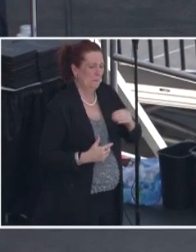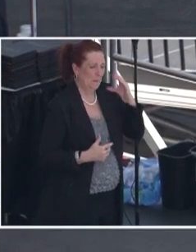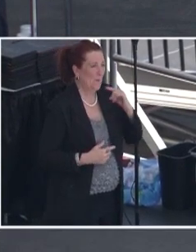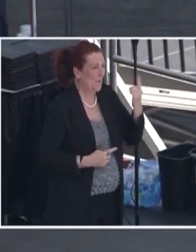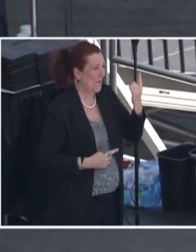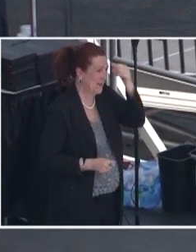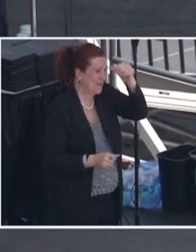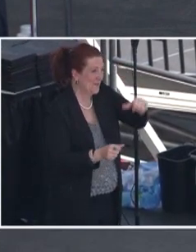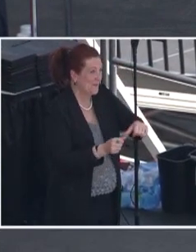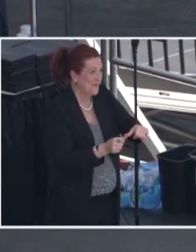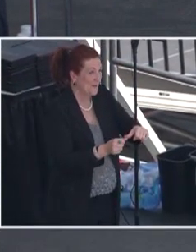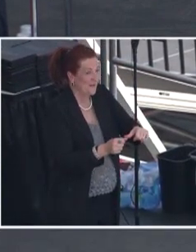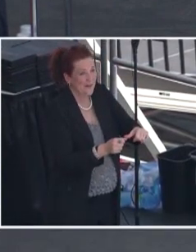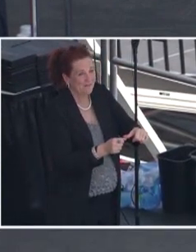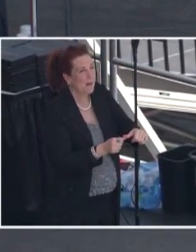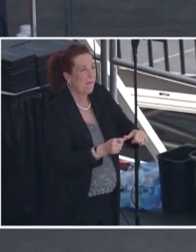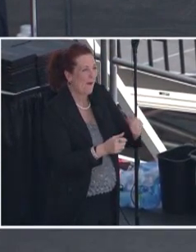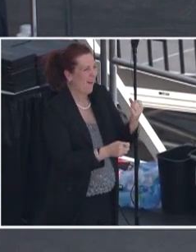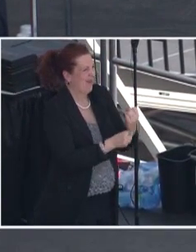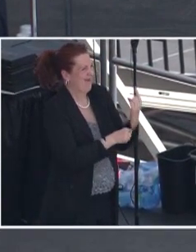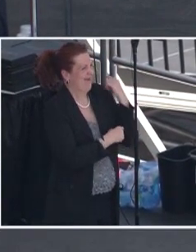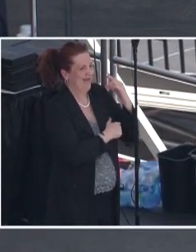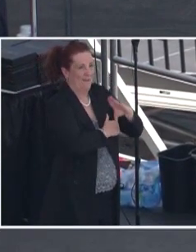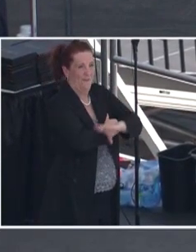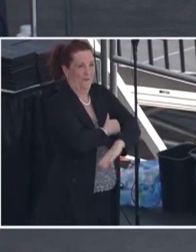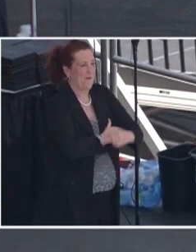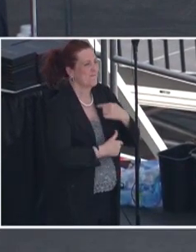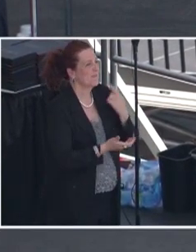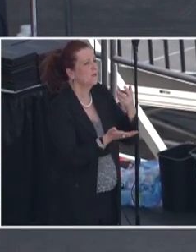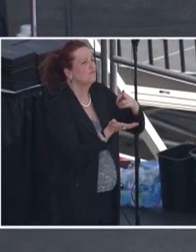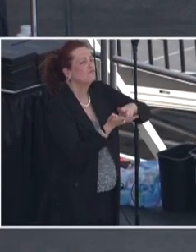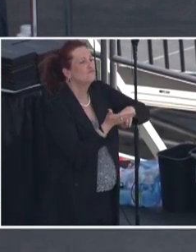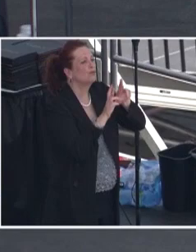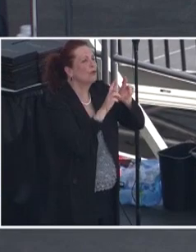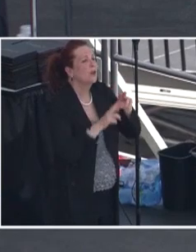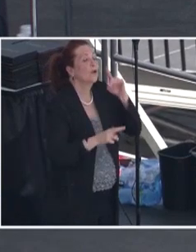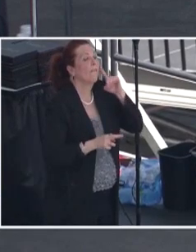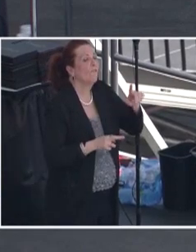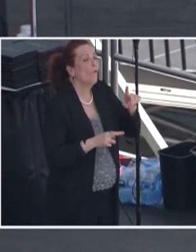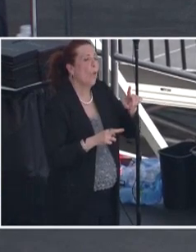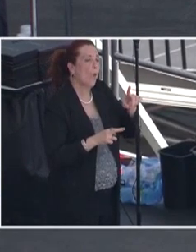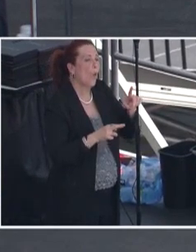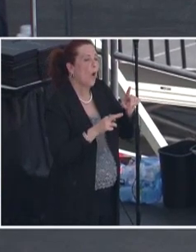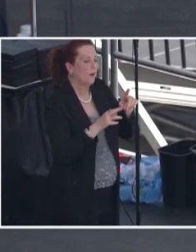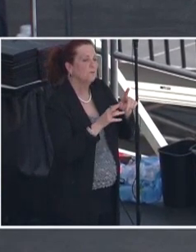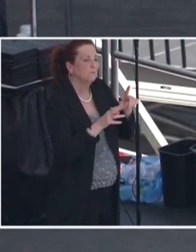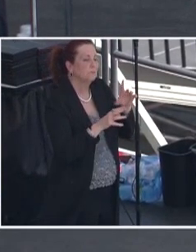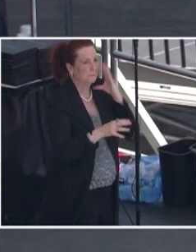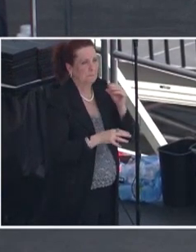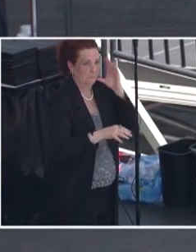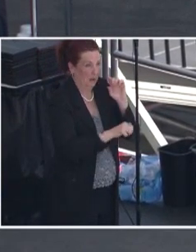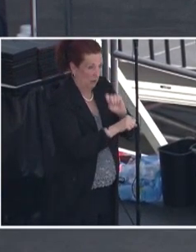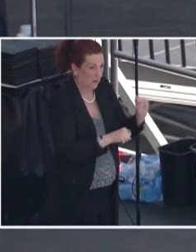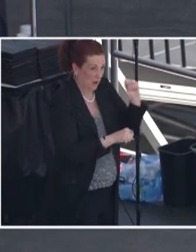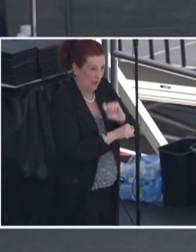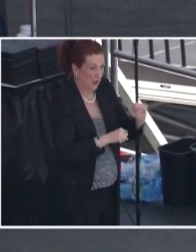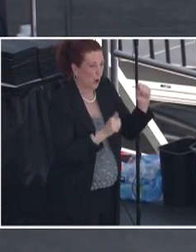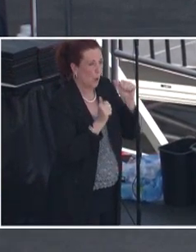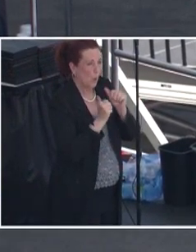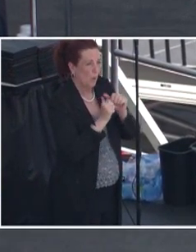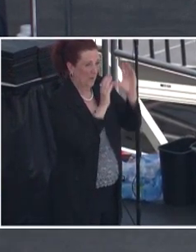is last fall, I registered for supervised field work with Professor Melissa